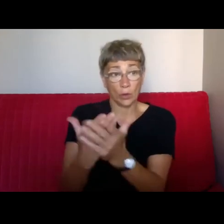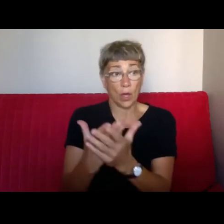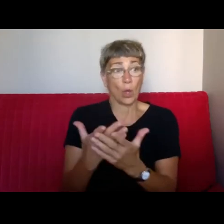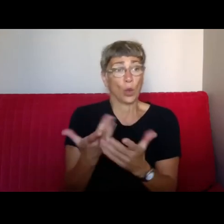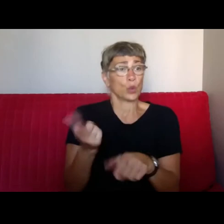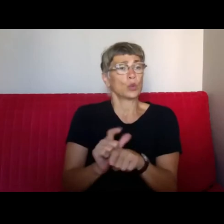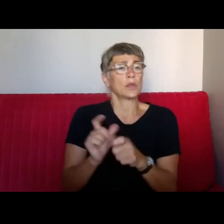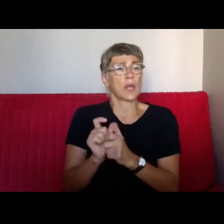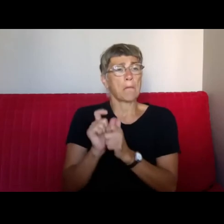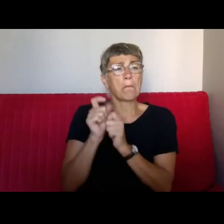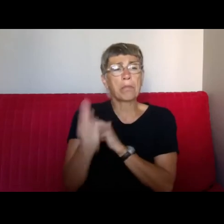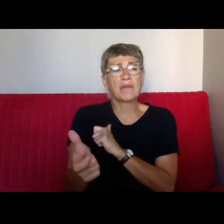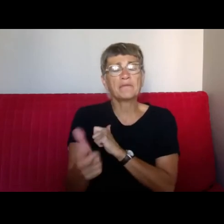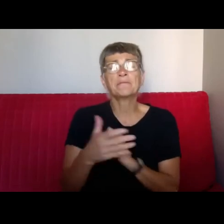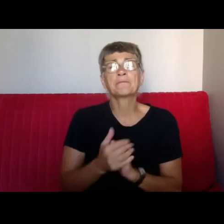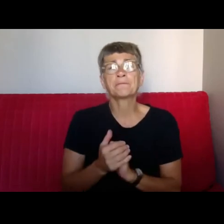immediately to